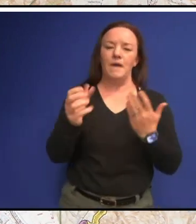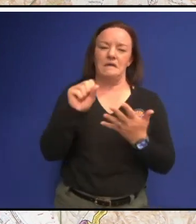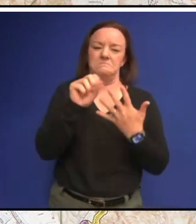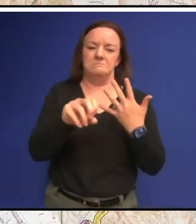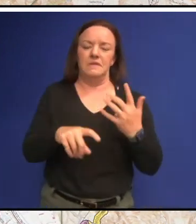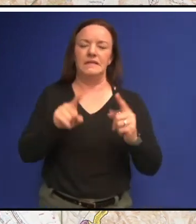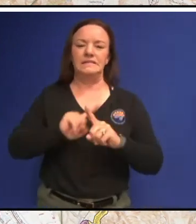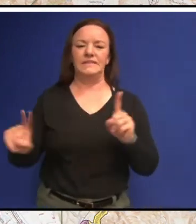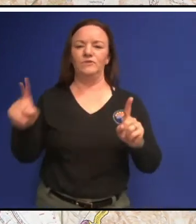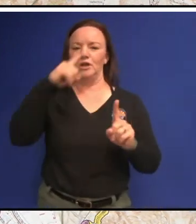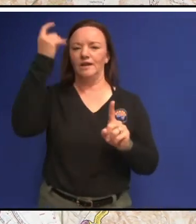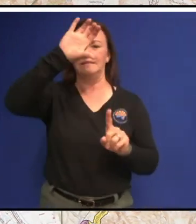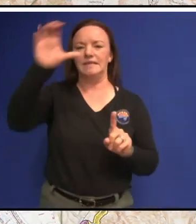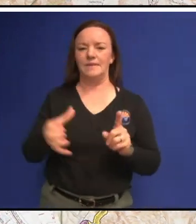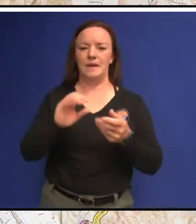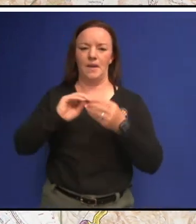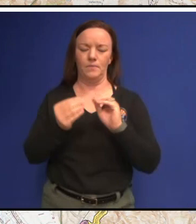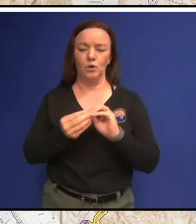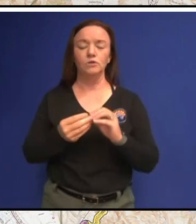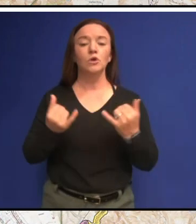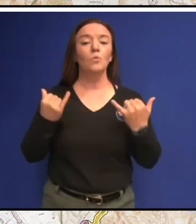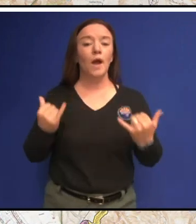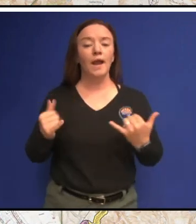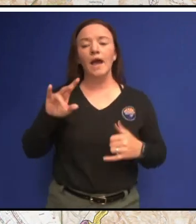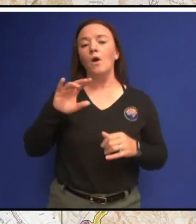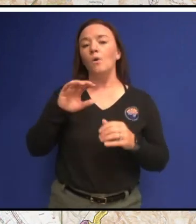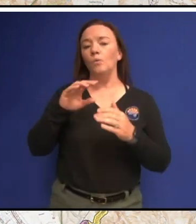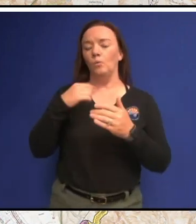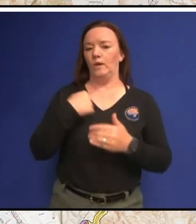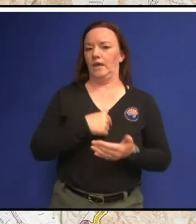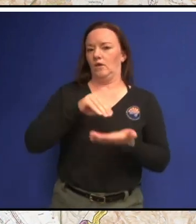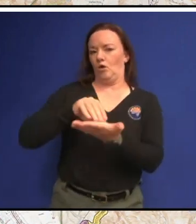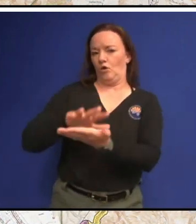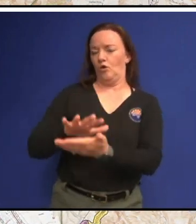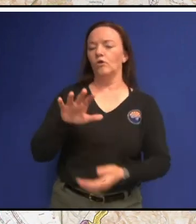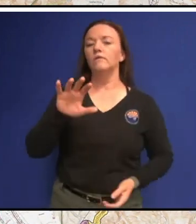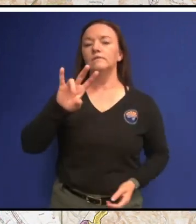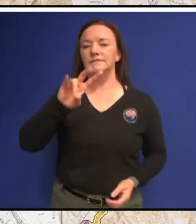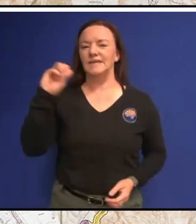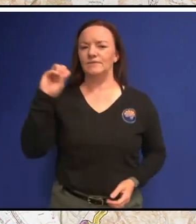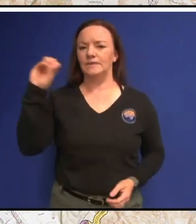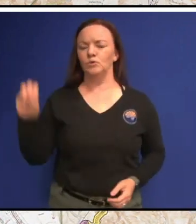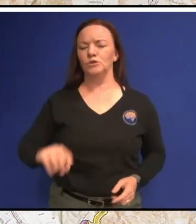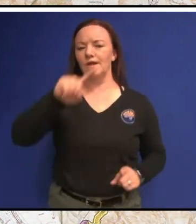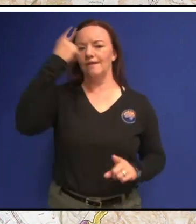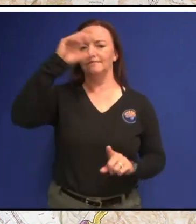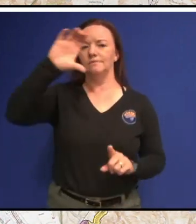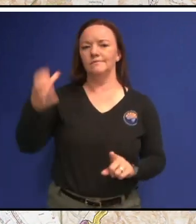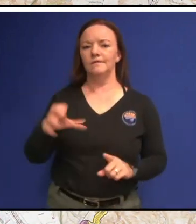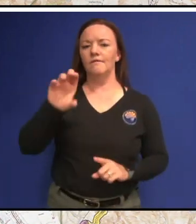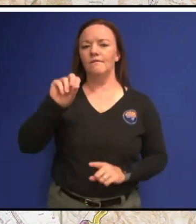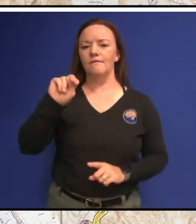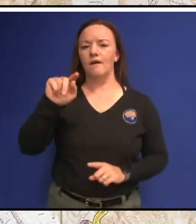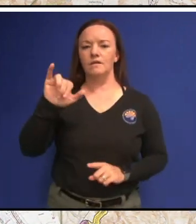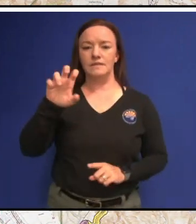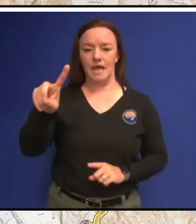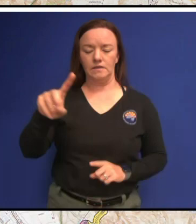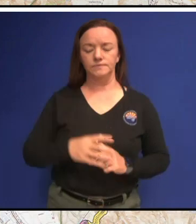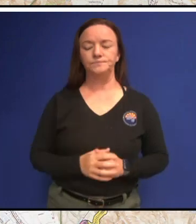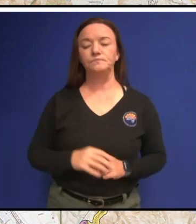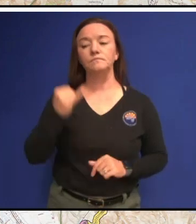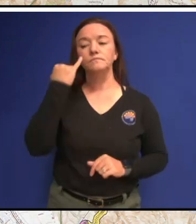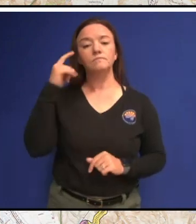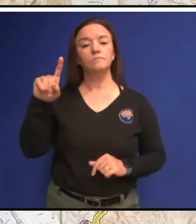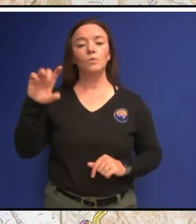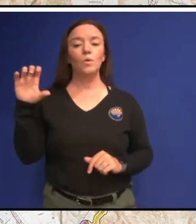is that right now the fire is 70% contained. That's what we're reporting. If you have 100 miles and we did 70 miles of